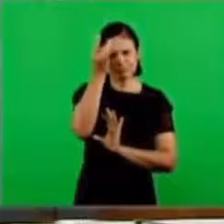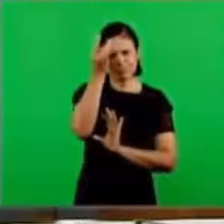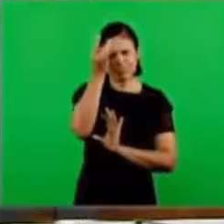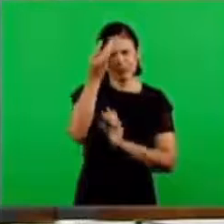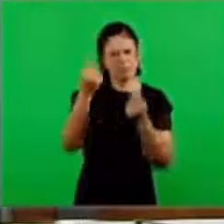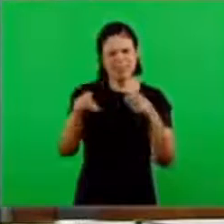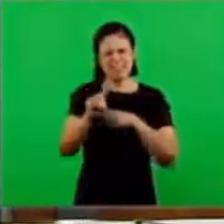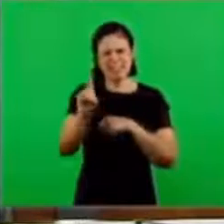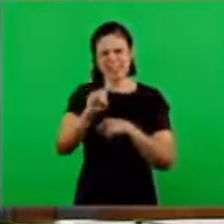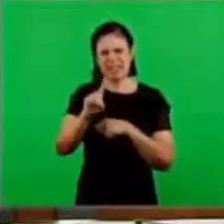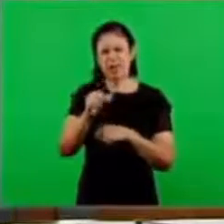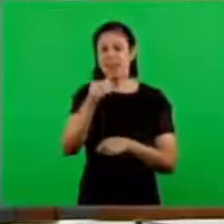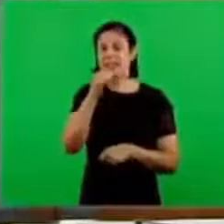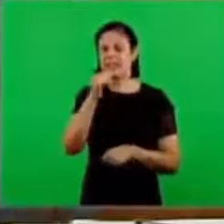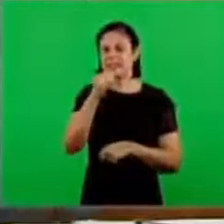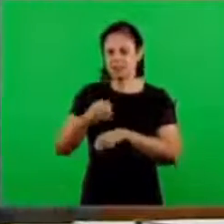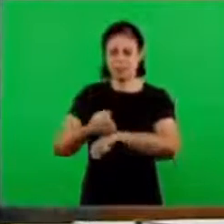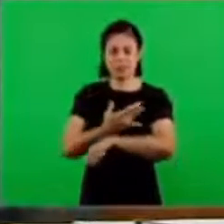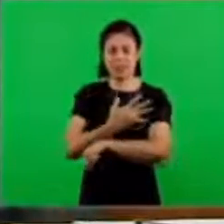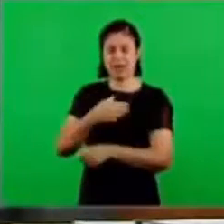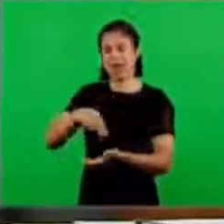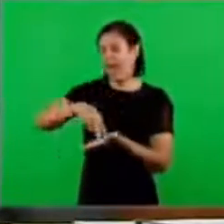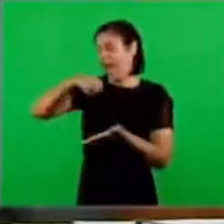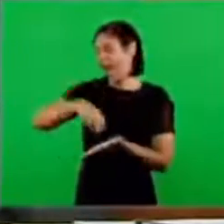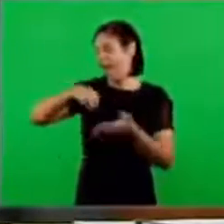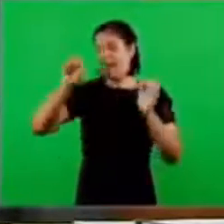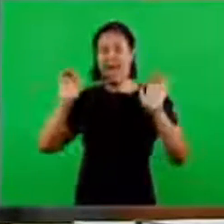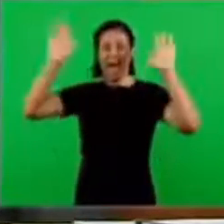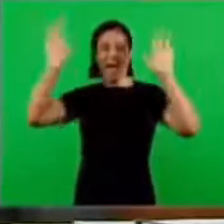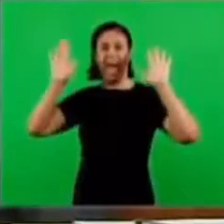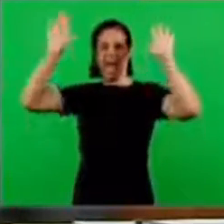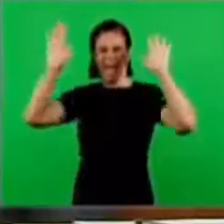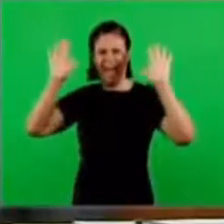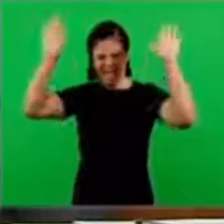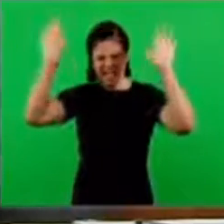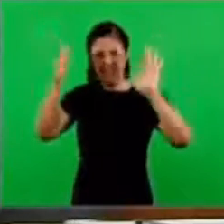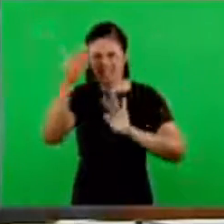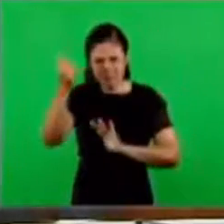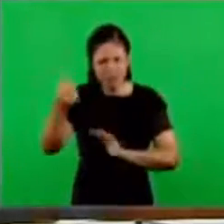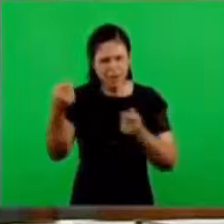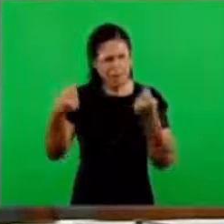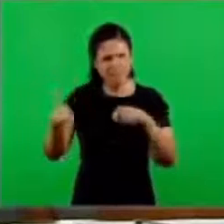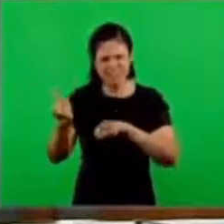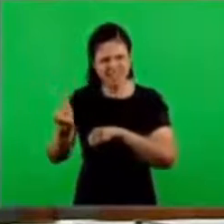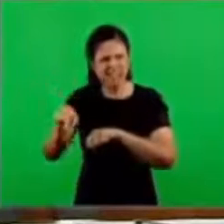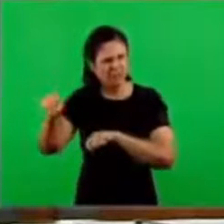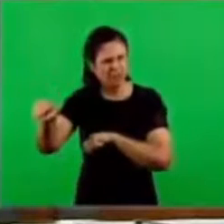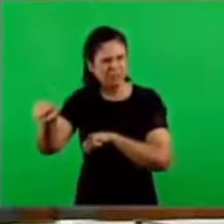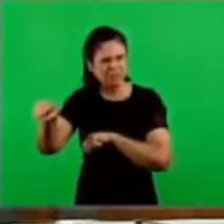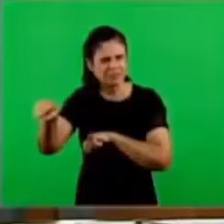Holy Spirit, and not as a fruit of emotion?